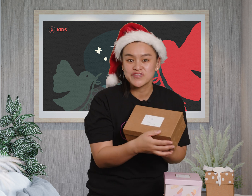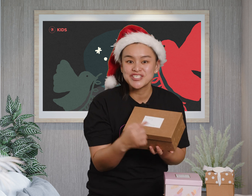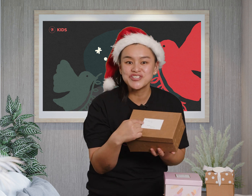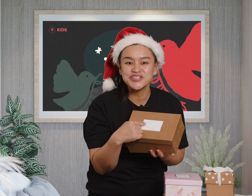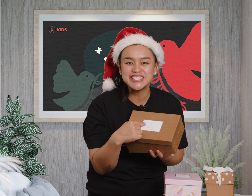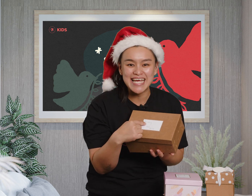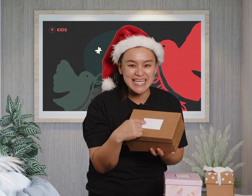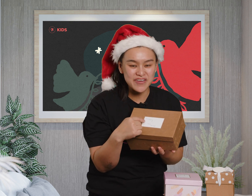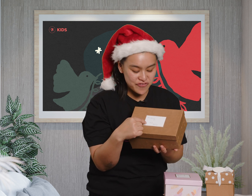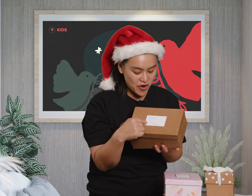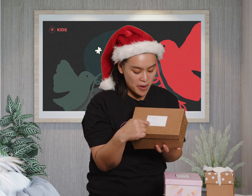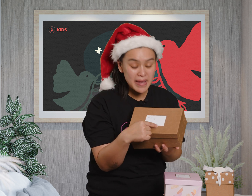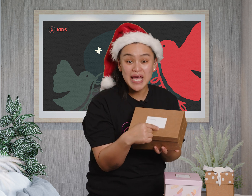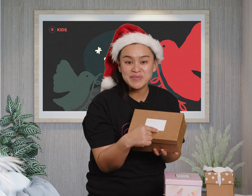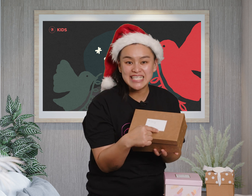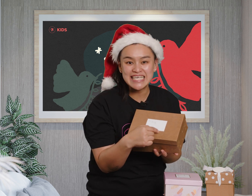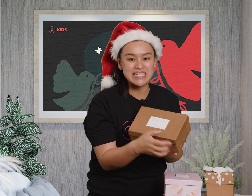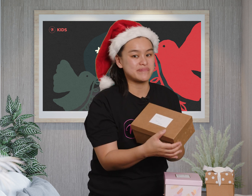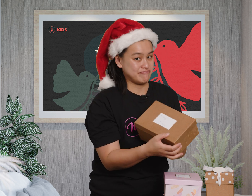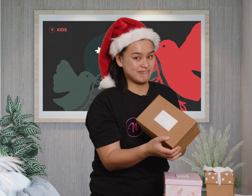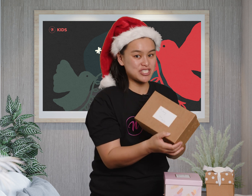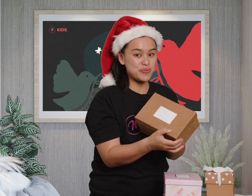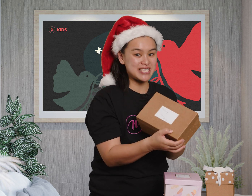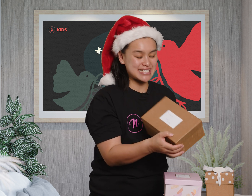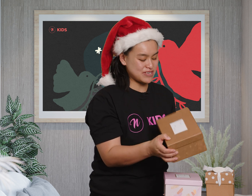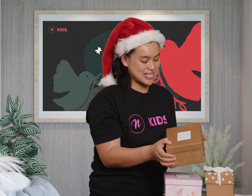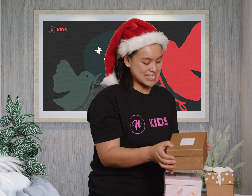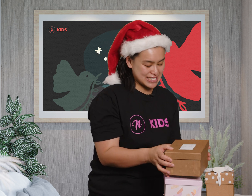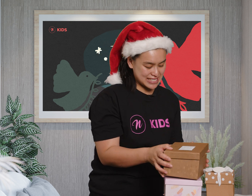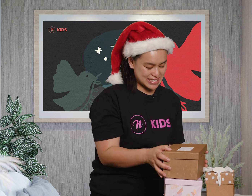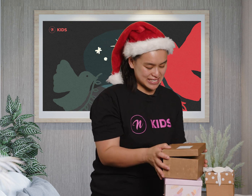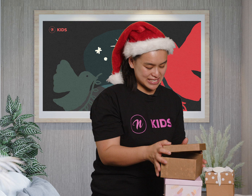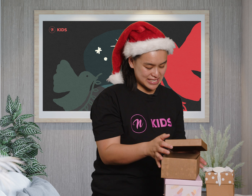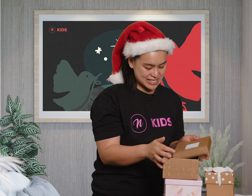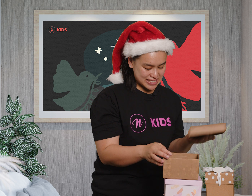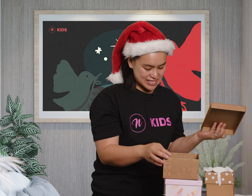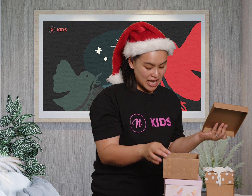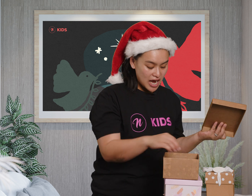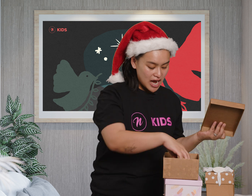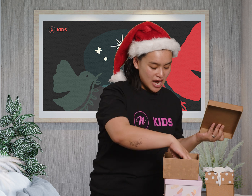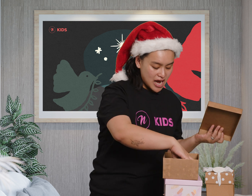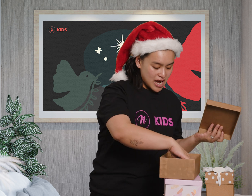oh, to Jenny from Emily. Let's open and see what it is.